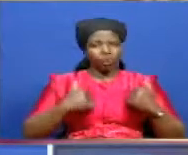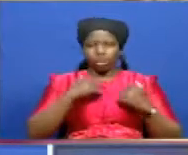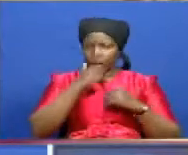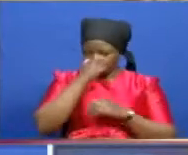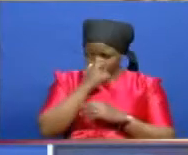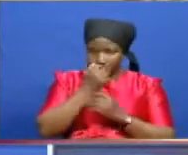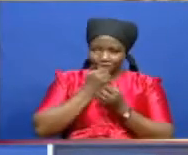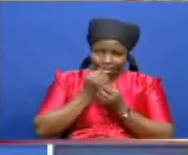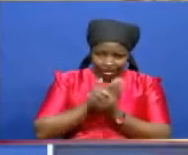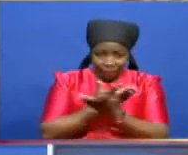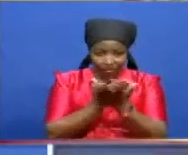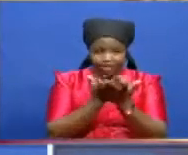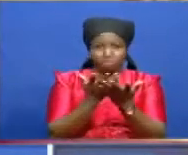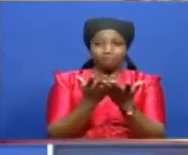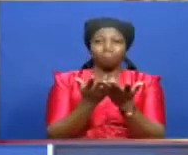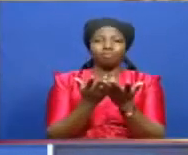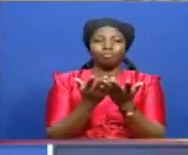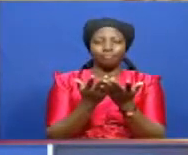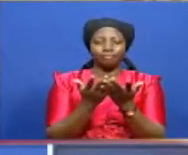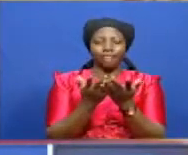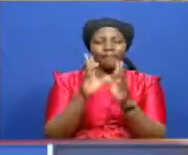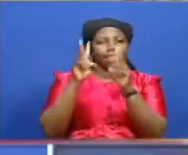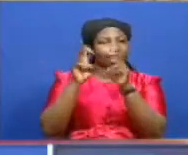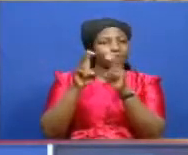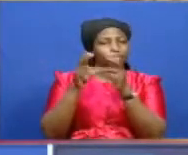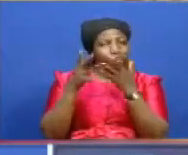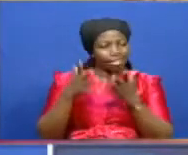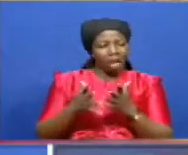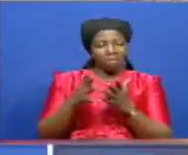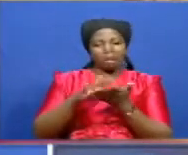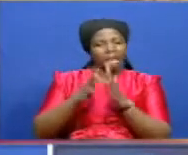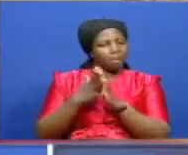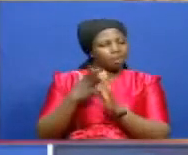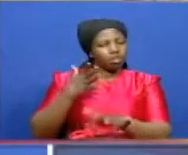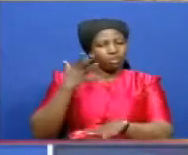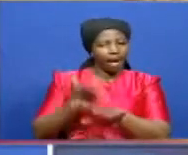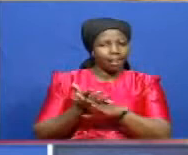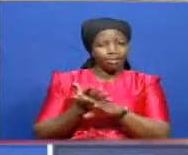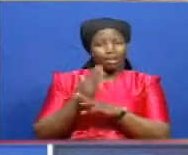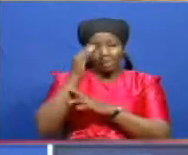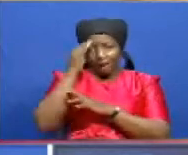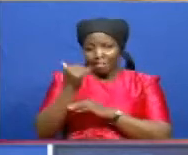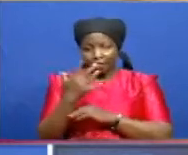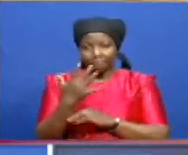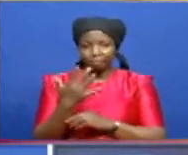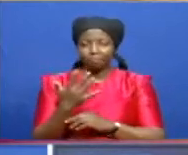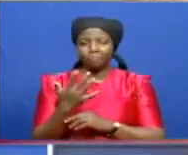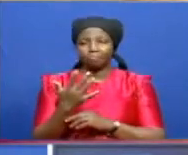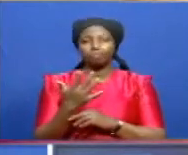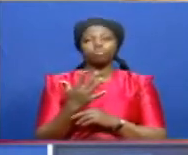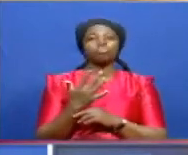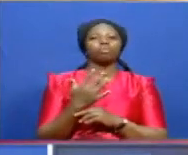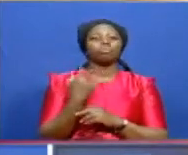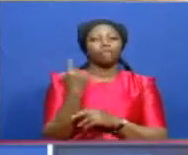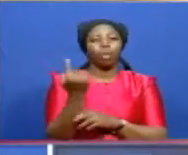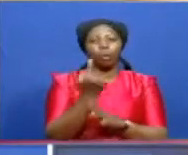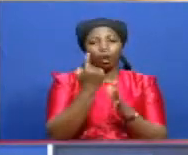that the matter gets a little complicated, because the only